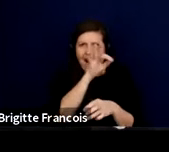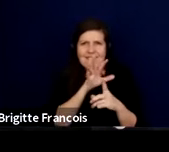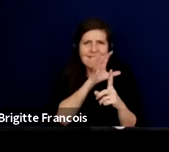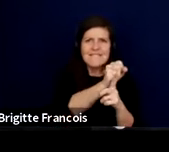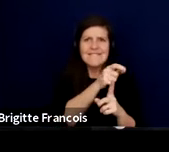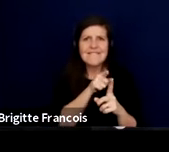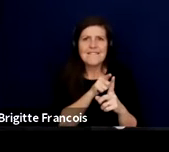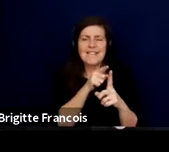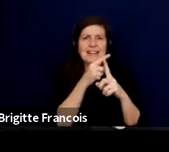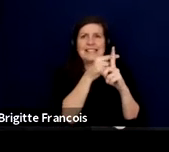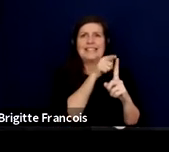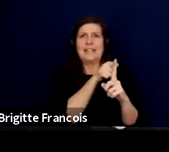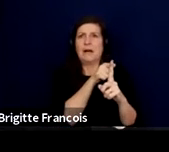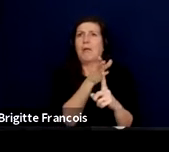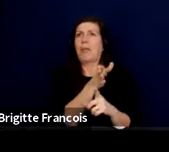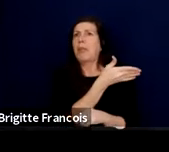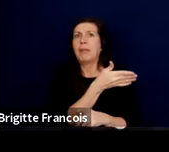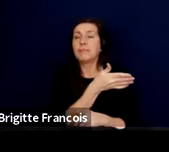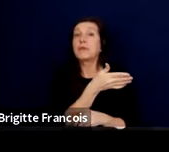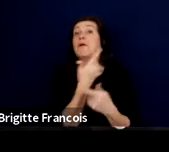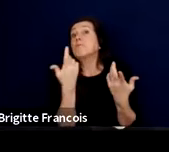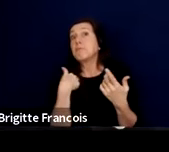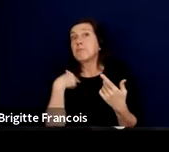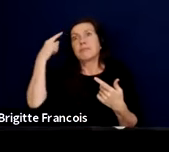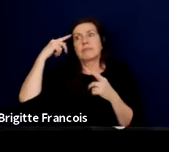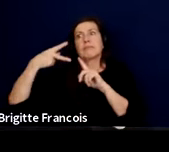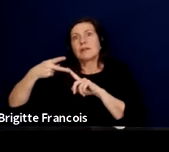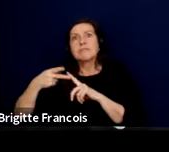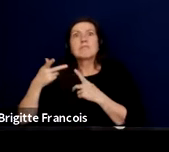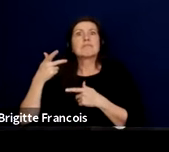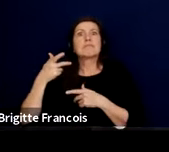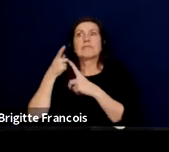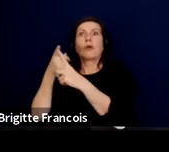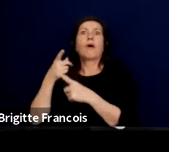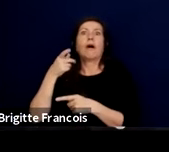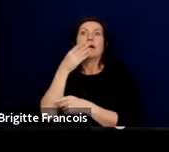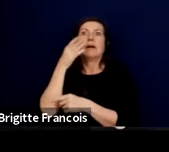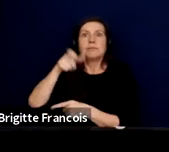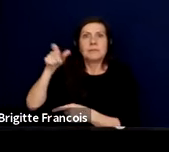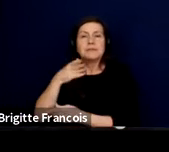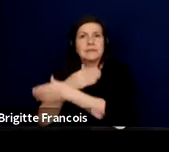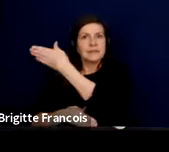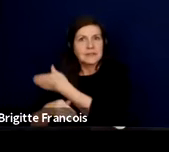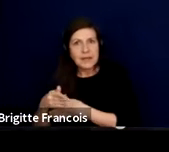my second article is about disabled persons and peer